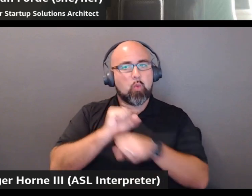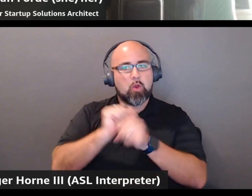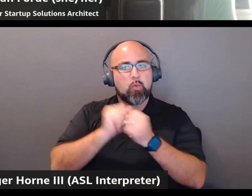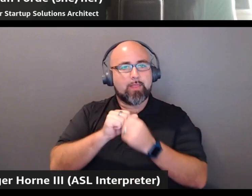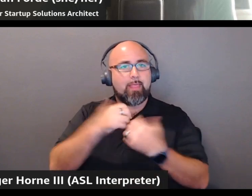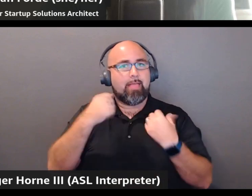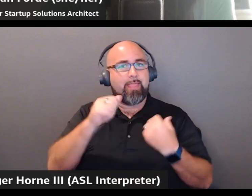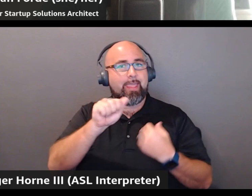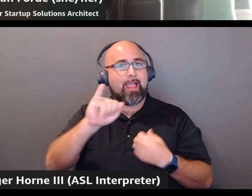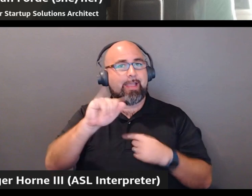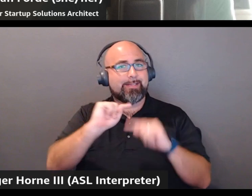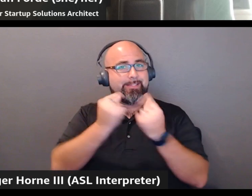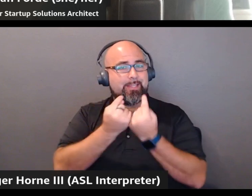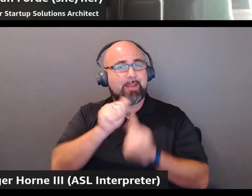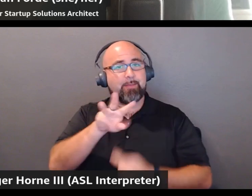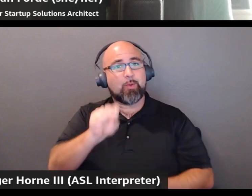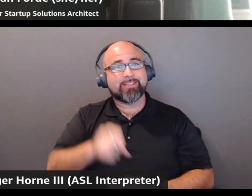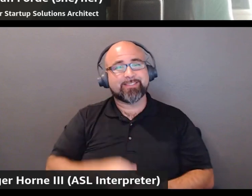AWS.